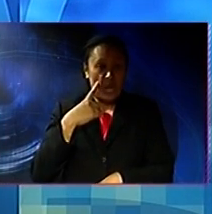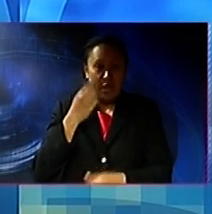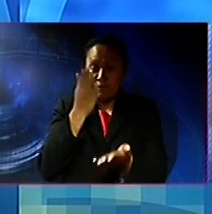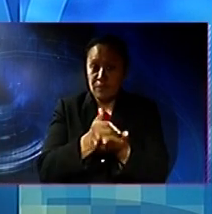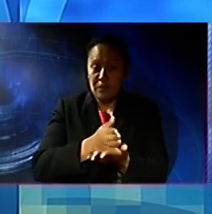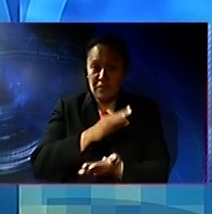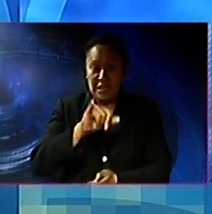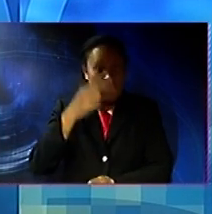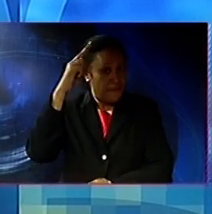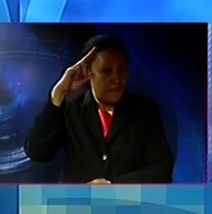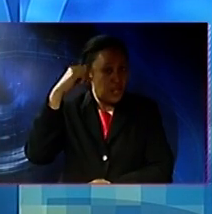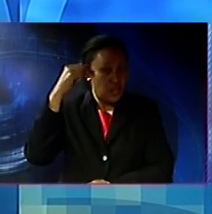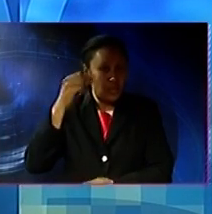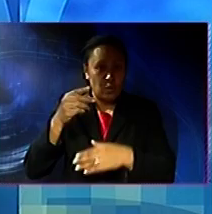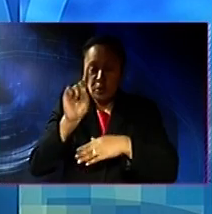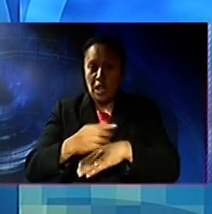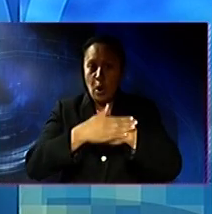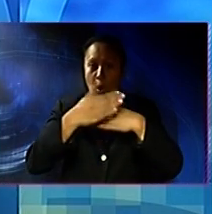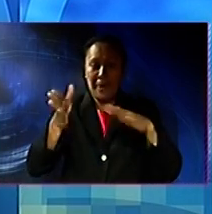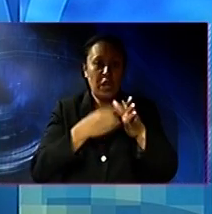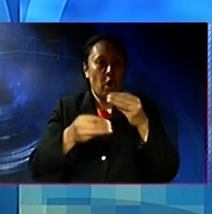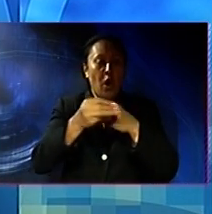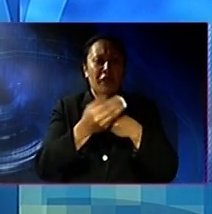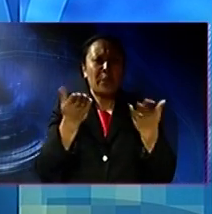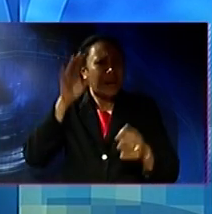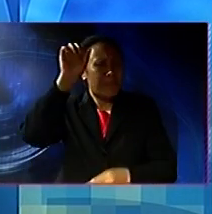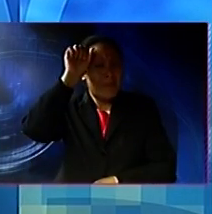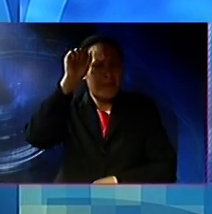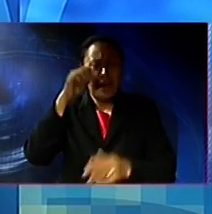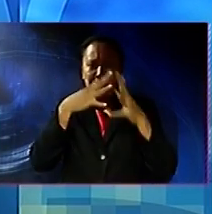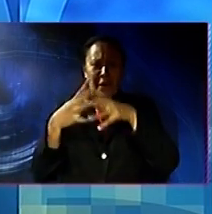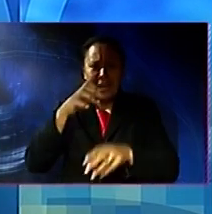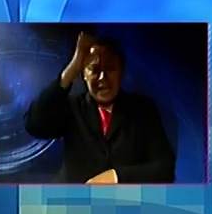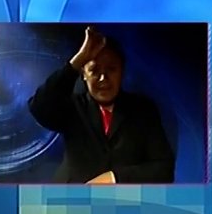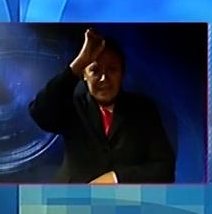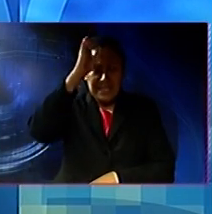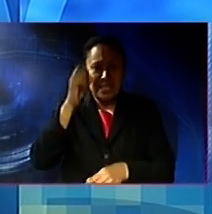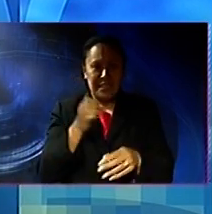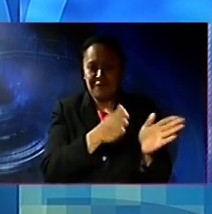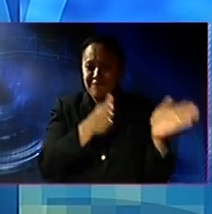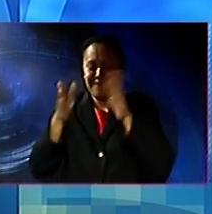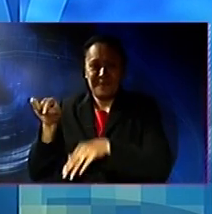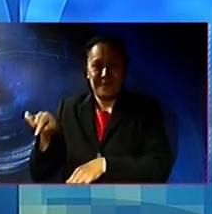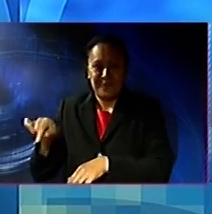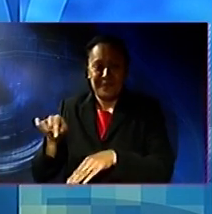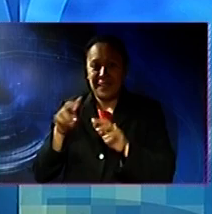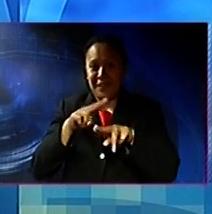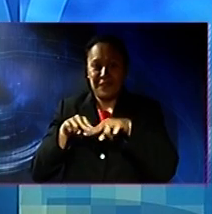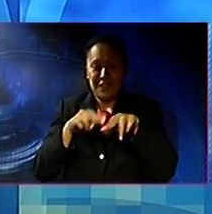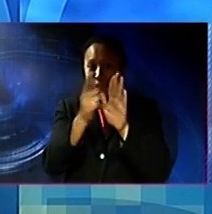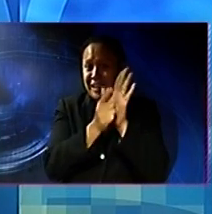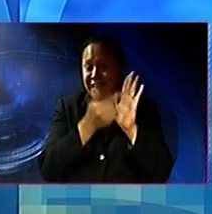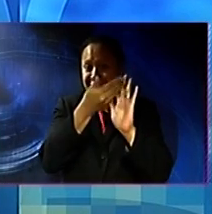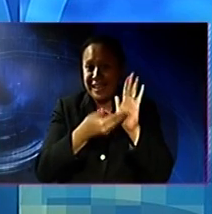justice for every Fijian, today opened its newly renovated head office to what used to be the old American Embassy. The relocation of Legal Aid